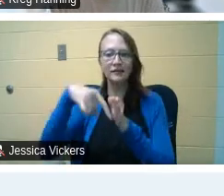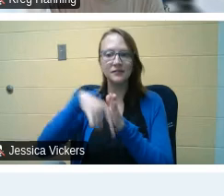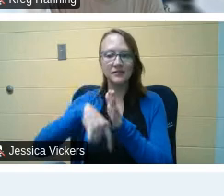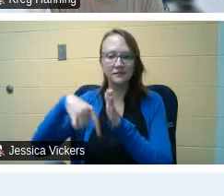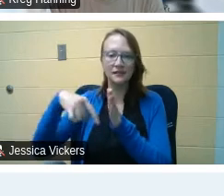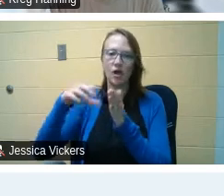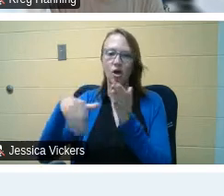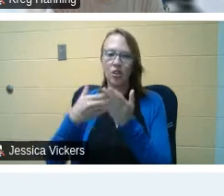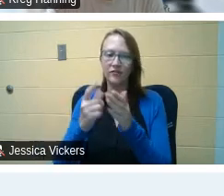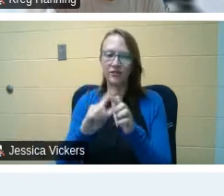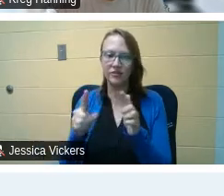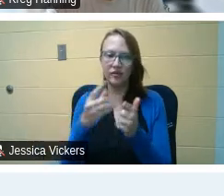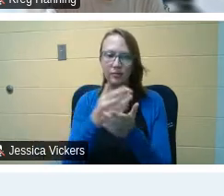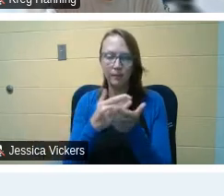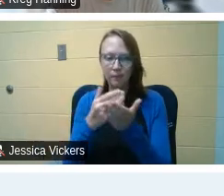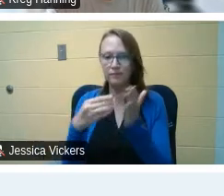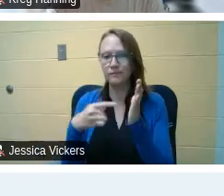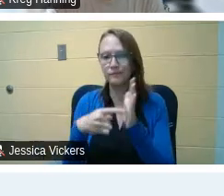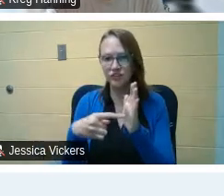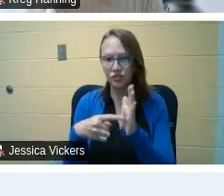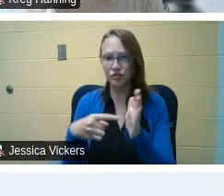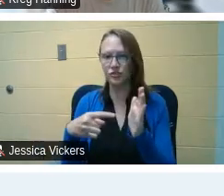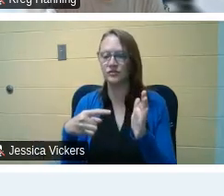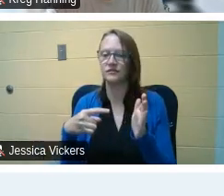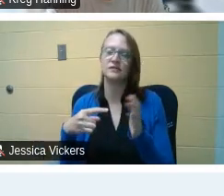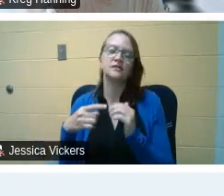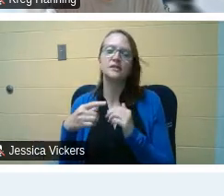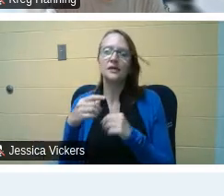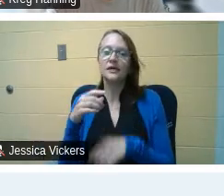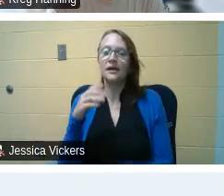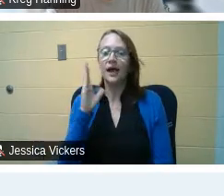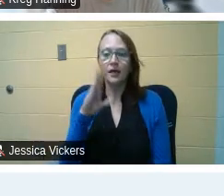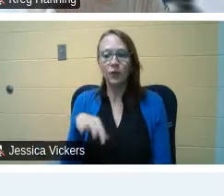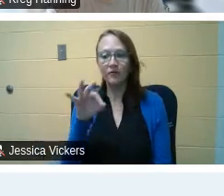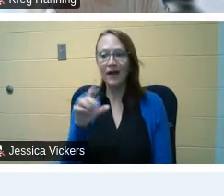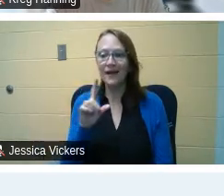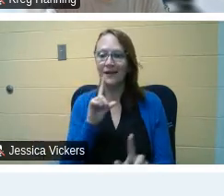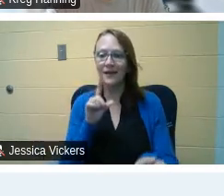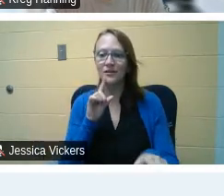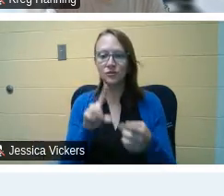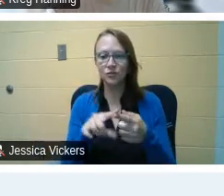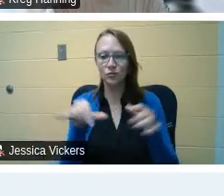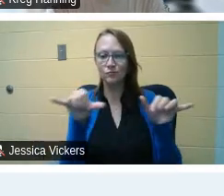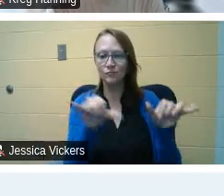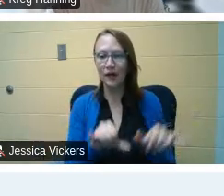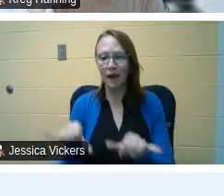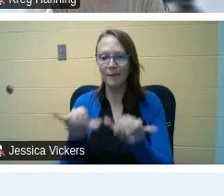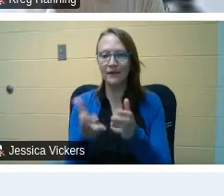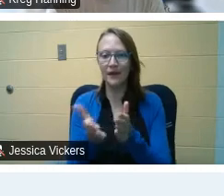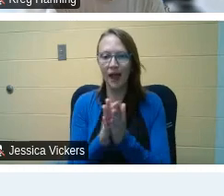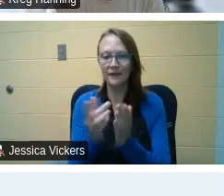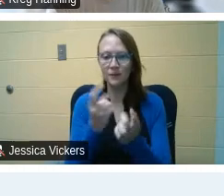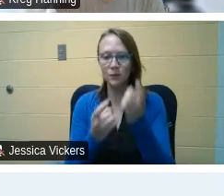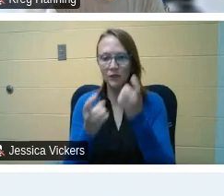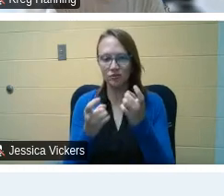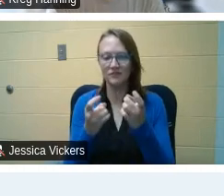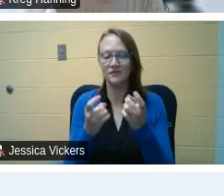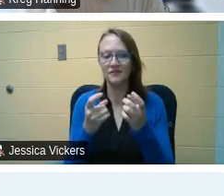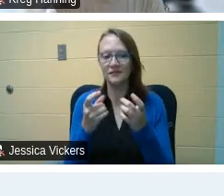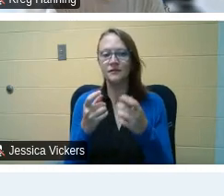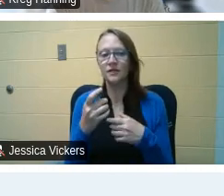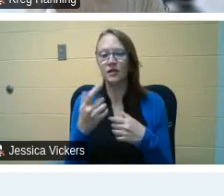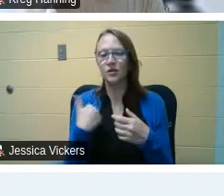and what they do. And you'll also find answers to some common questions in our support page.